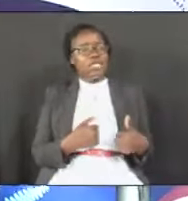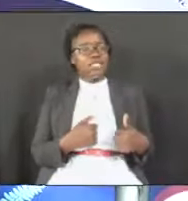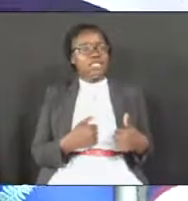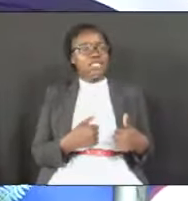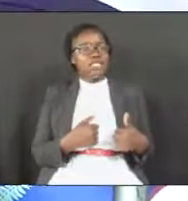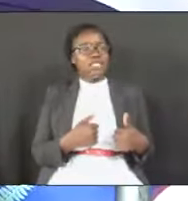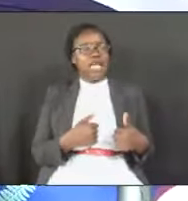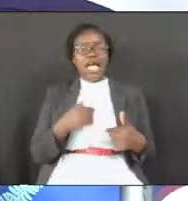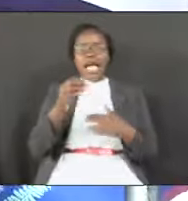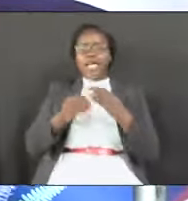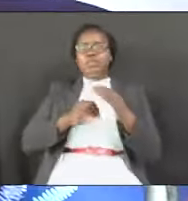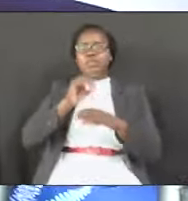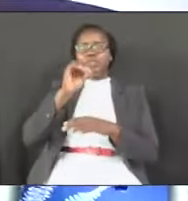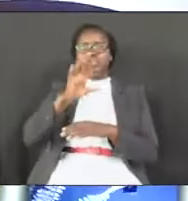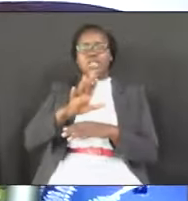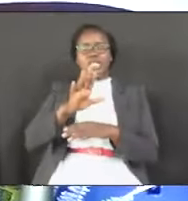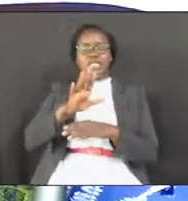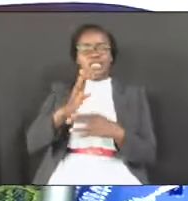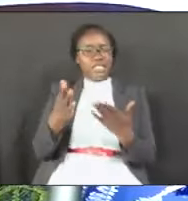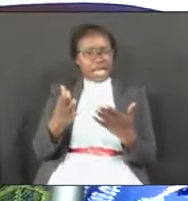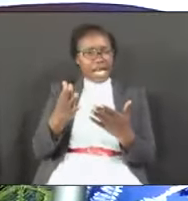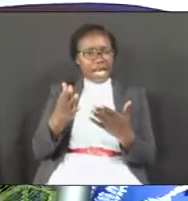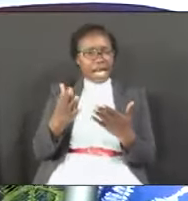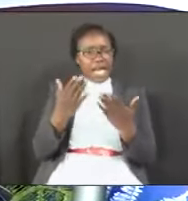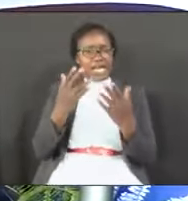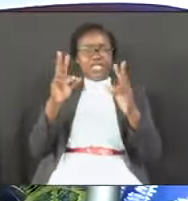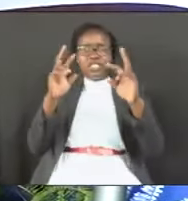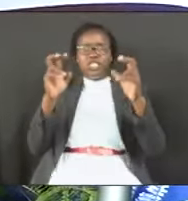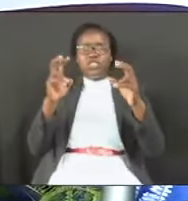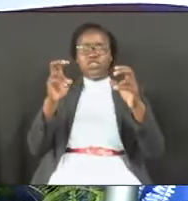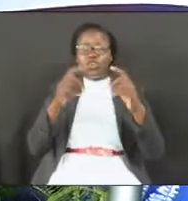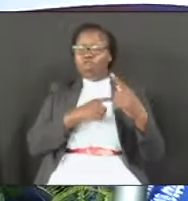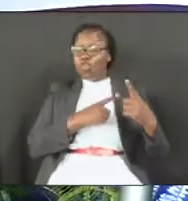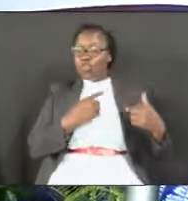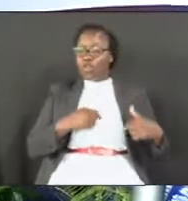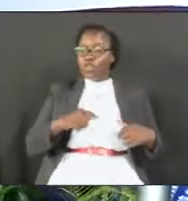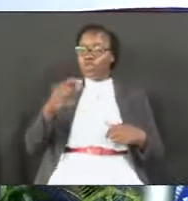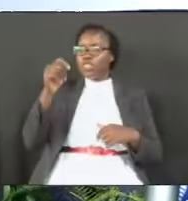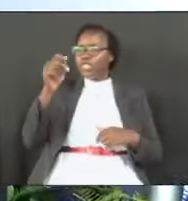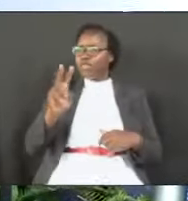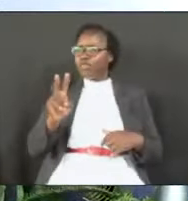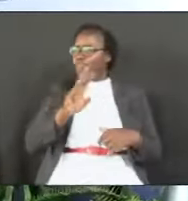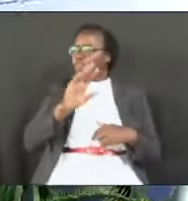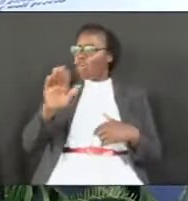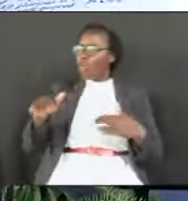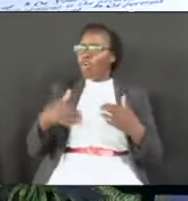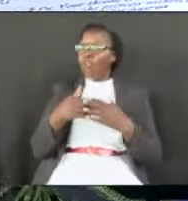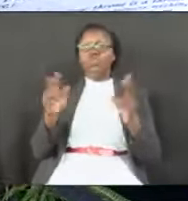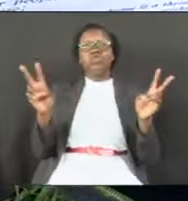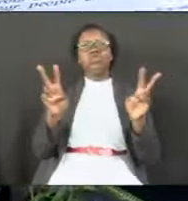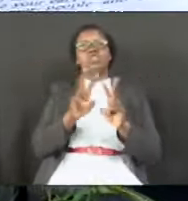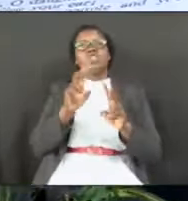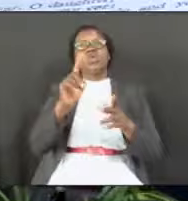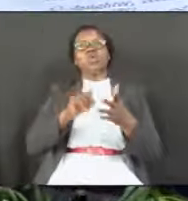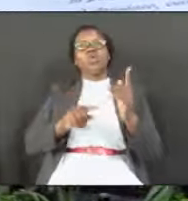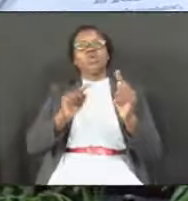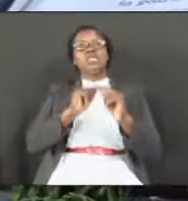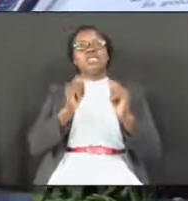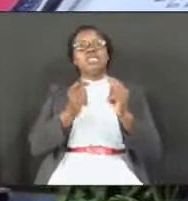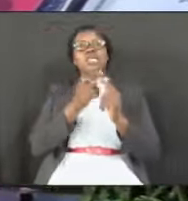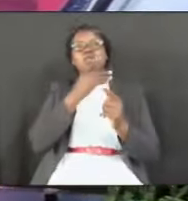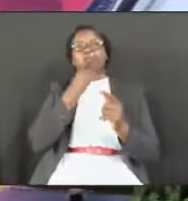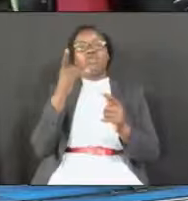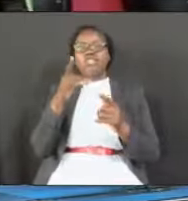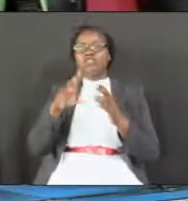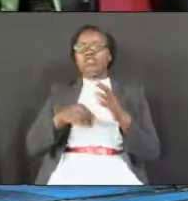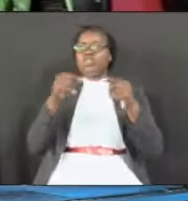and project the issues of your heart on the screen for everyone to see what kind of a desert you're